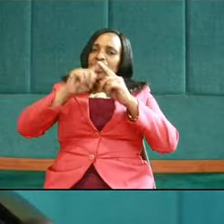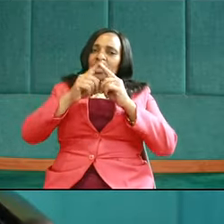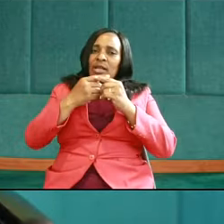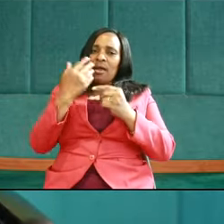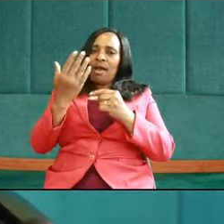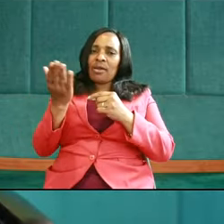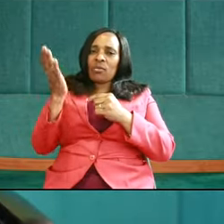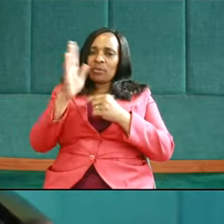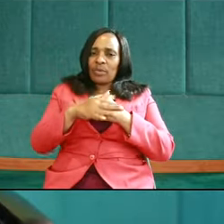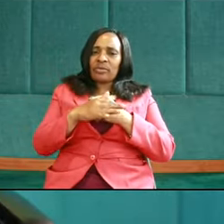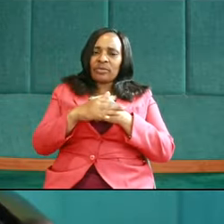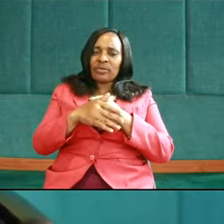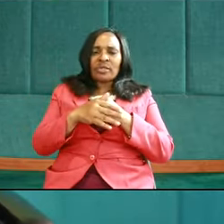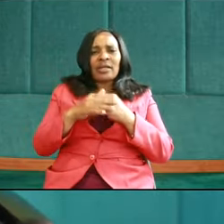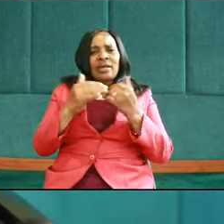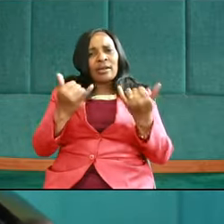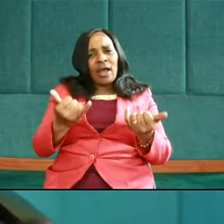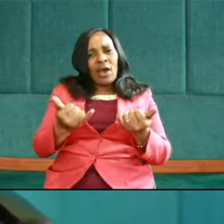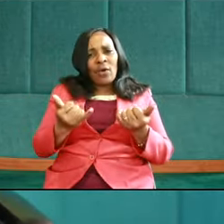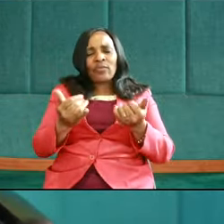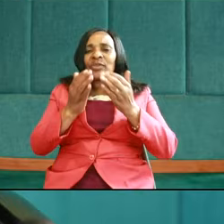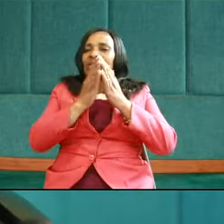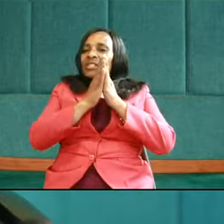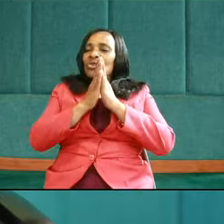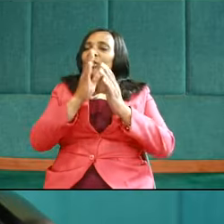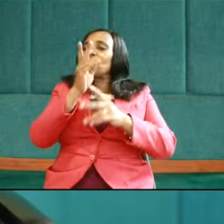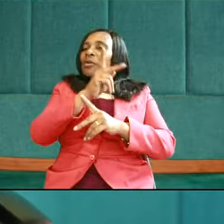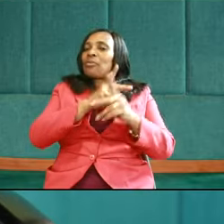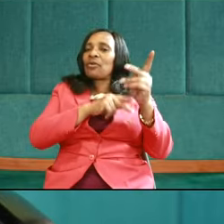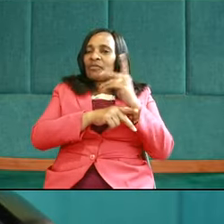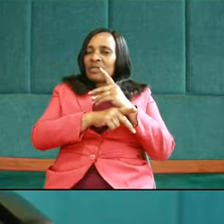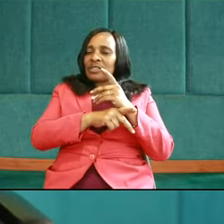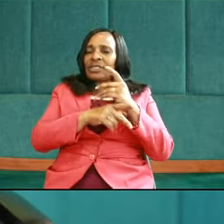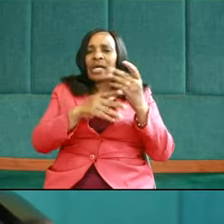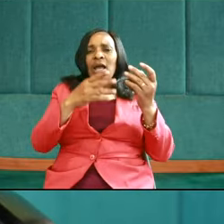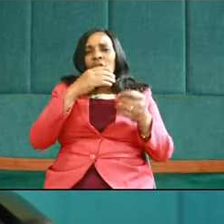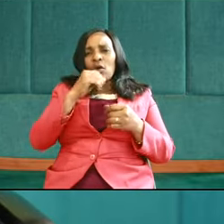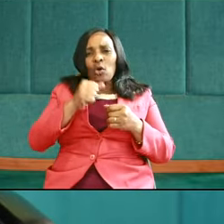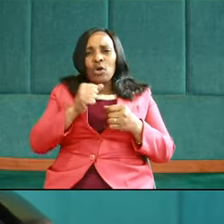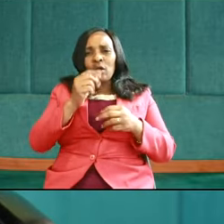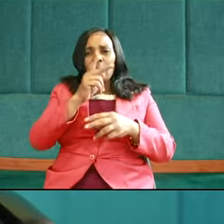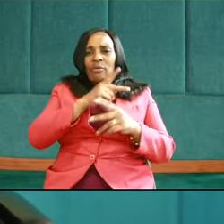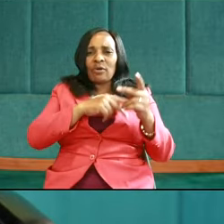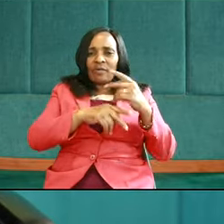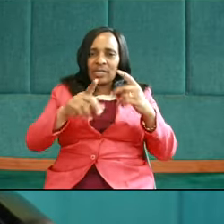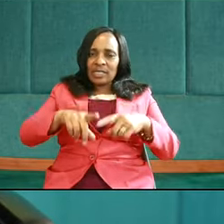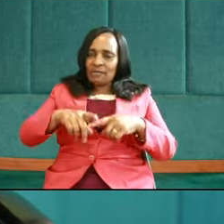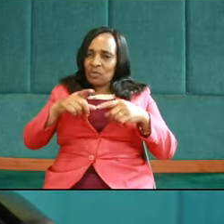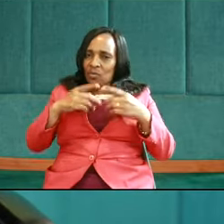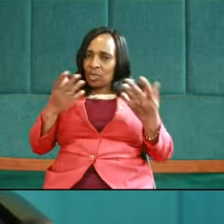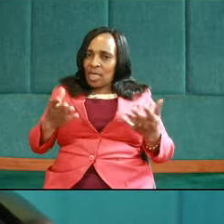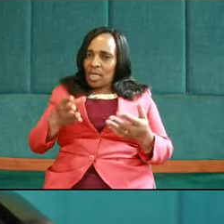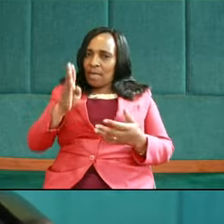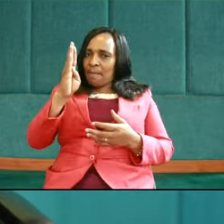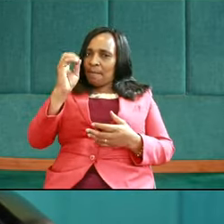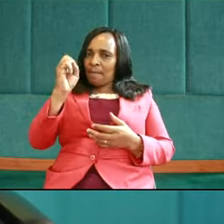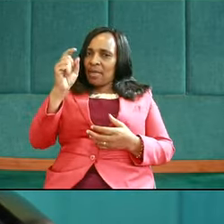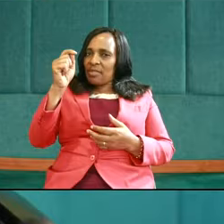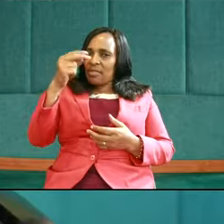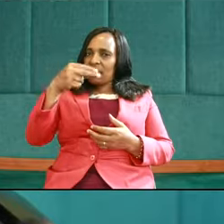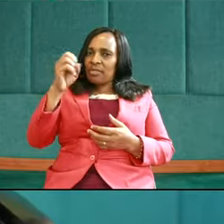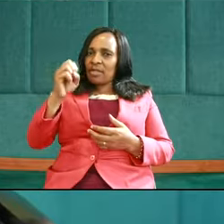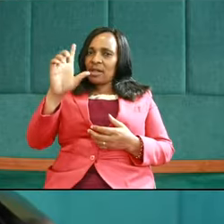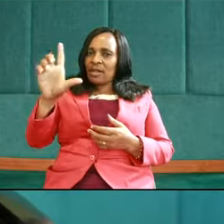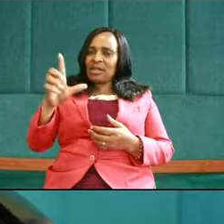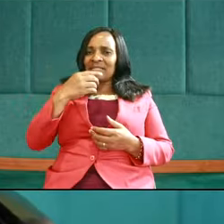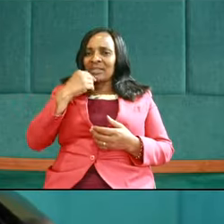restored. So there was a certain prophet, an old prophet, living in Bethel, whose sons came and said,